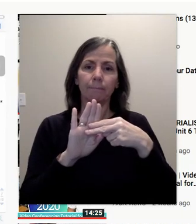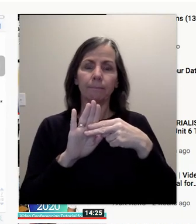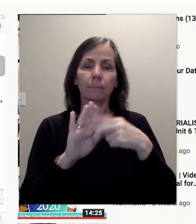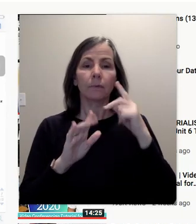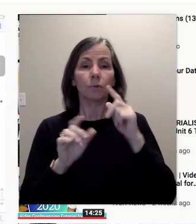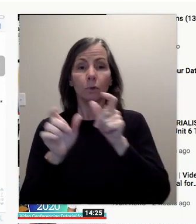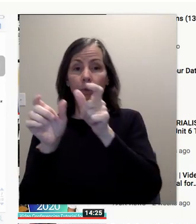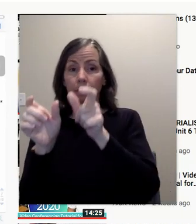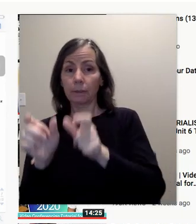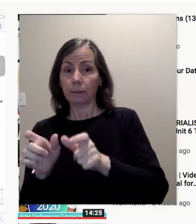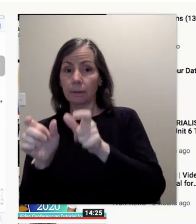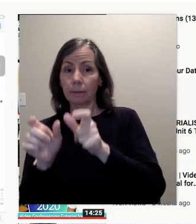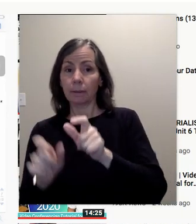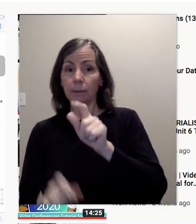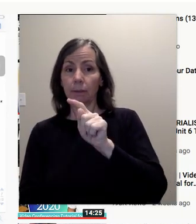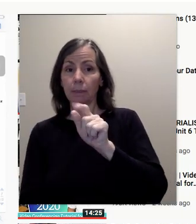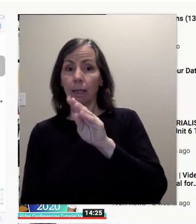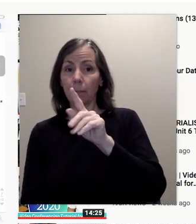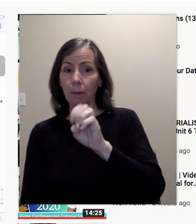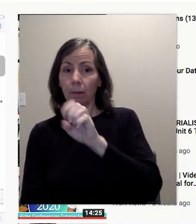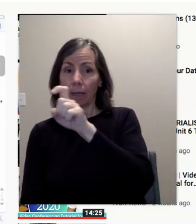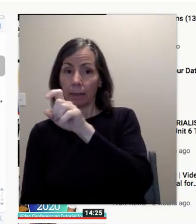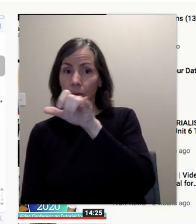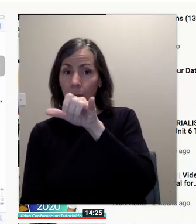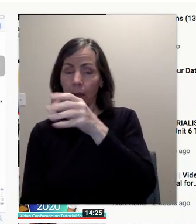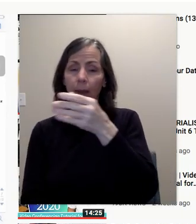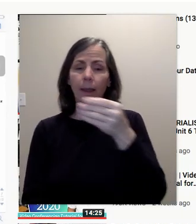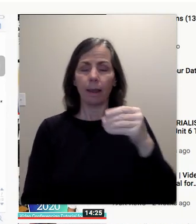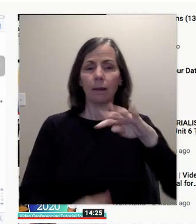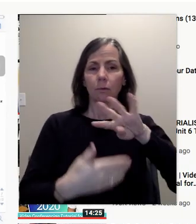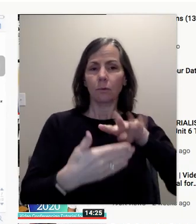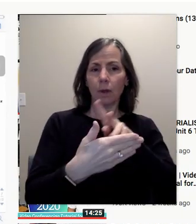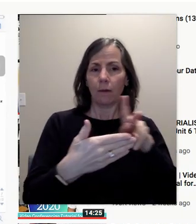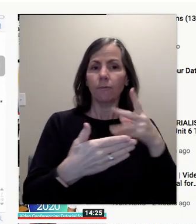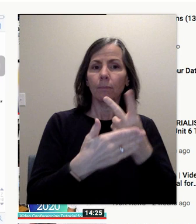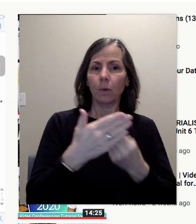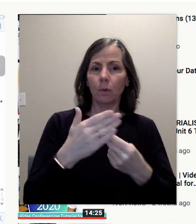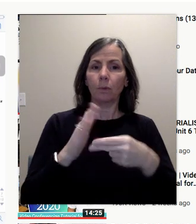table and also on our graph.